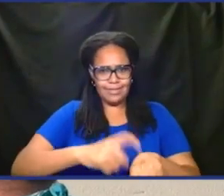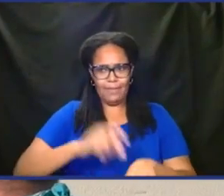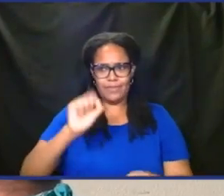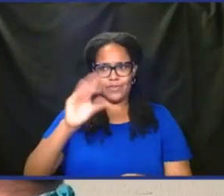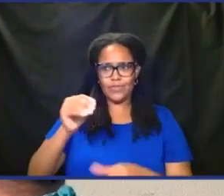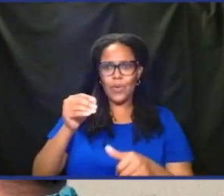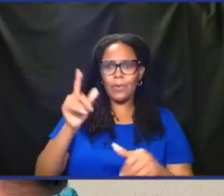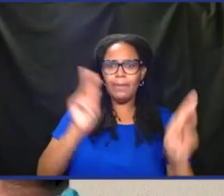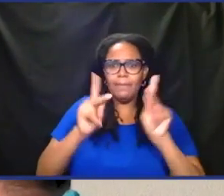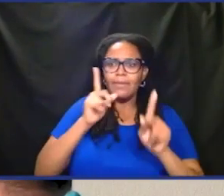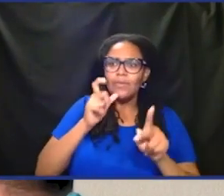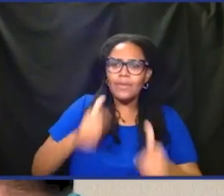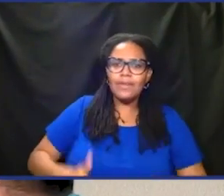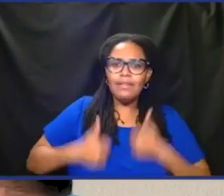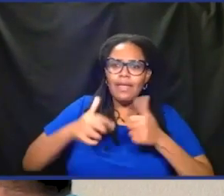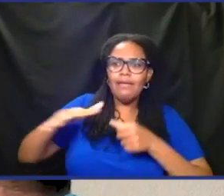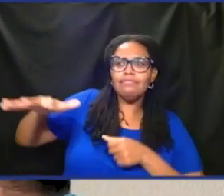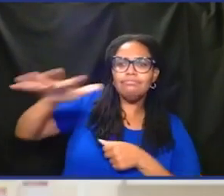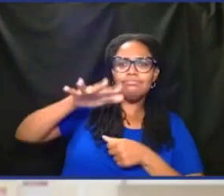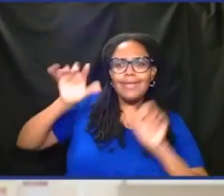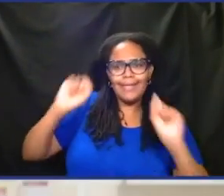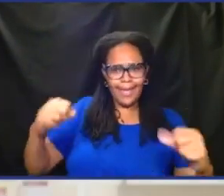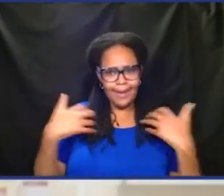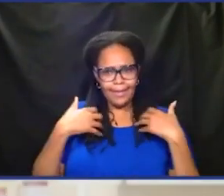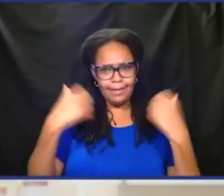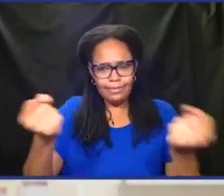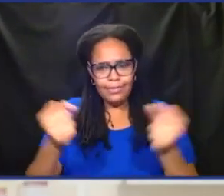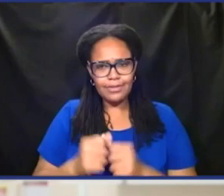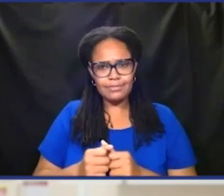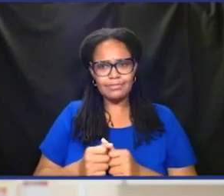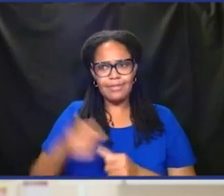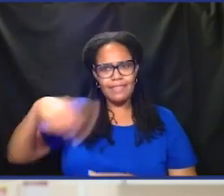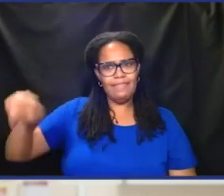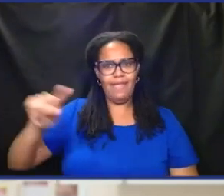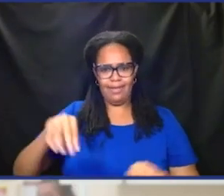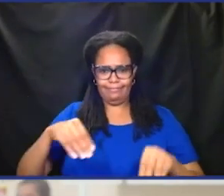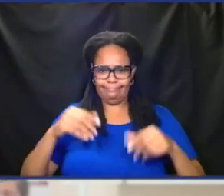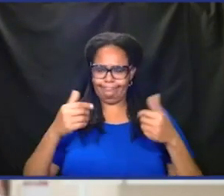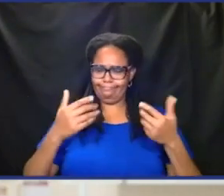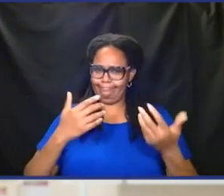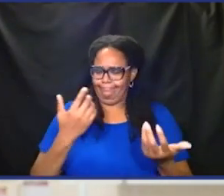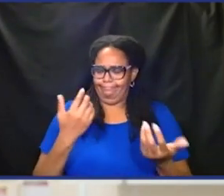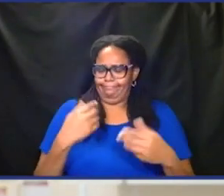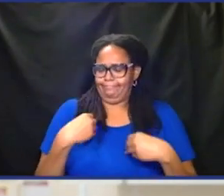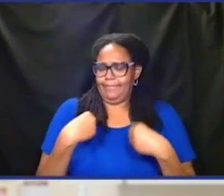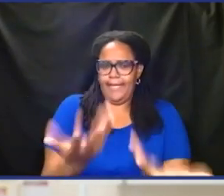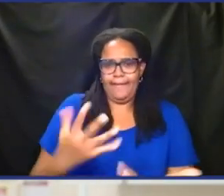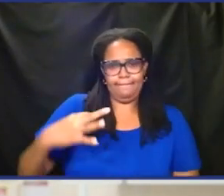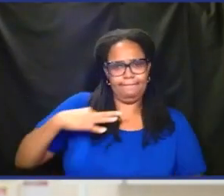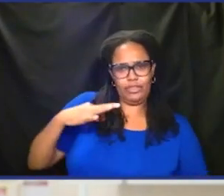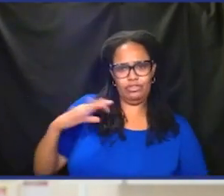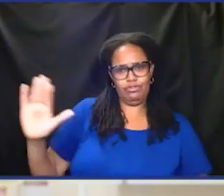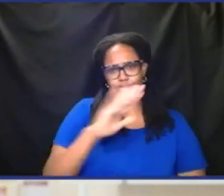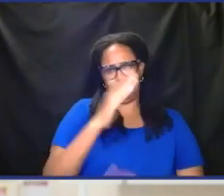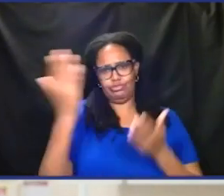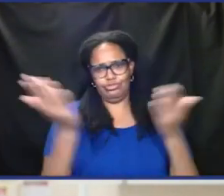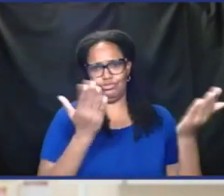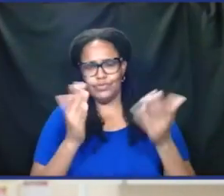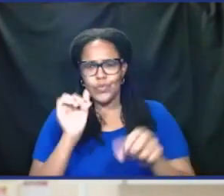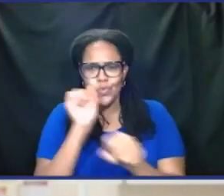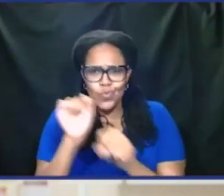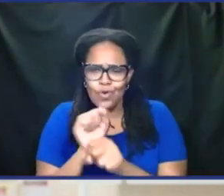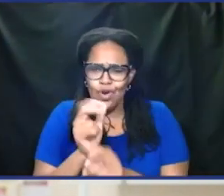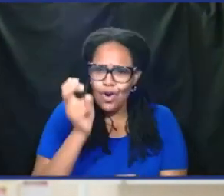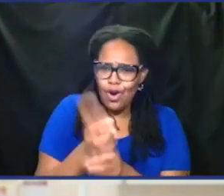hospitals and labs donate their services. Everyone here is working hard and working differently to keep